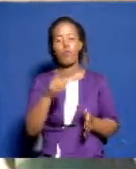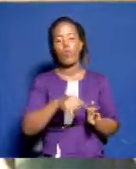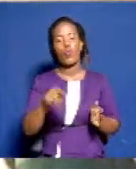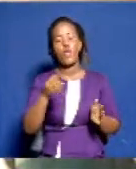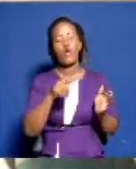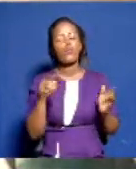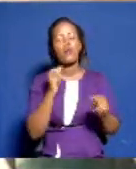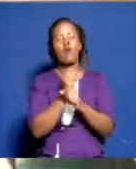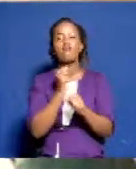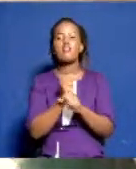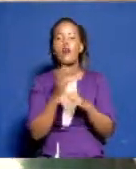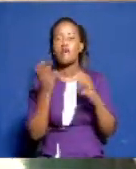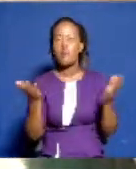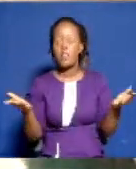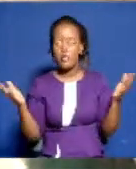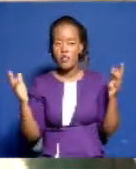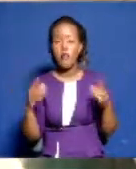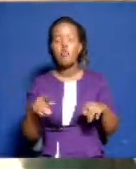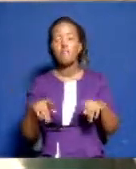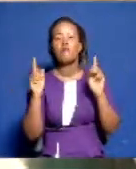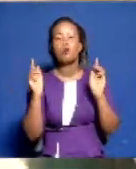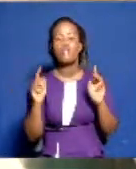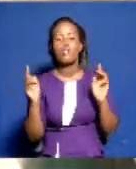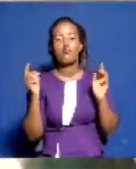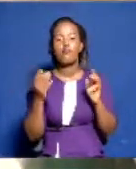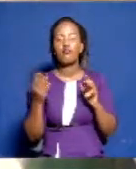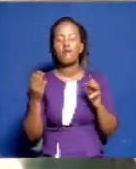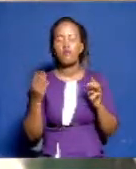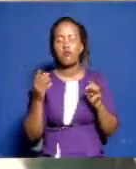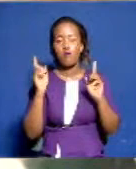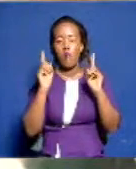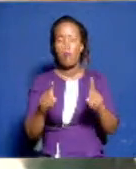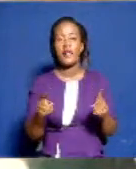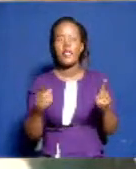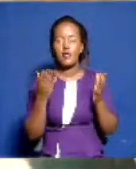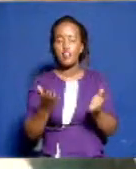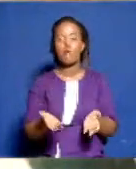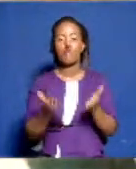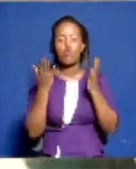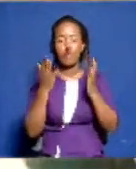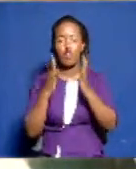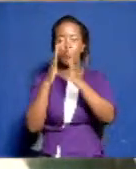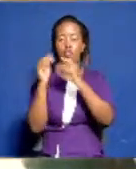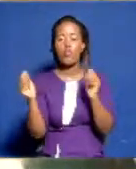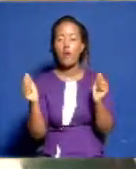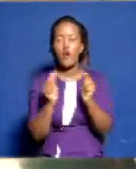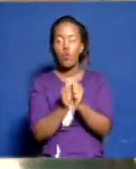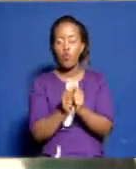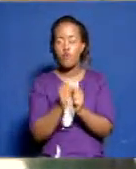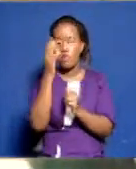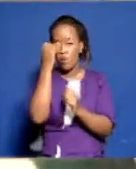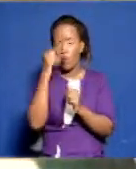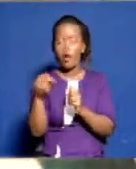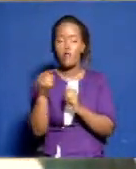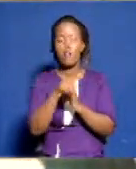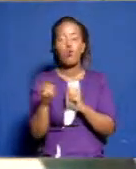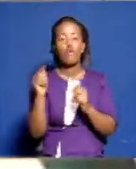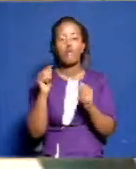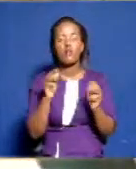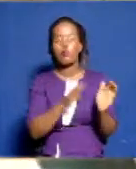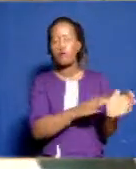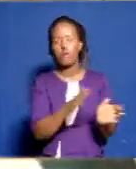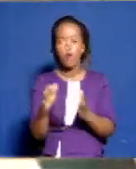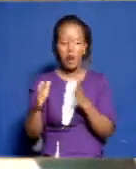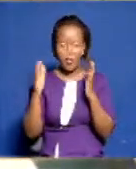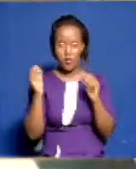have done, is that they were supposed to, because the laxity on Nyumba Kumi, so that is the side of a chief and the security, they were supposed to organize for that